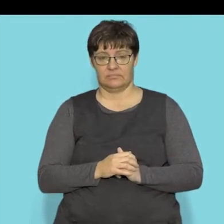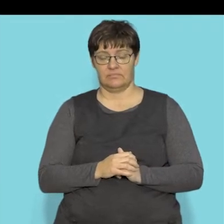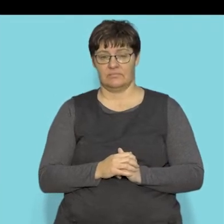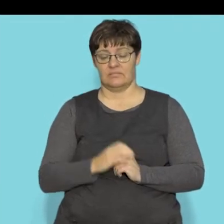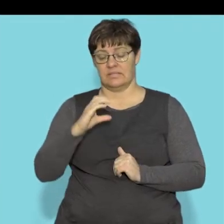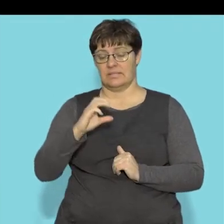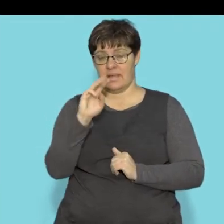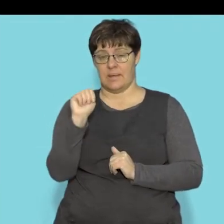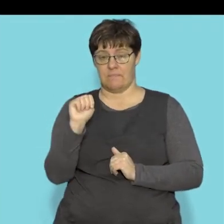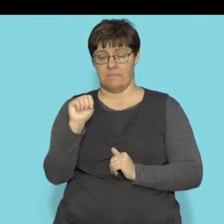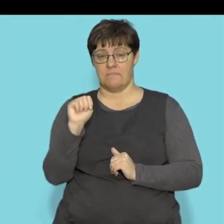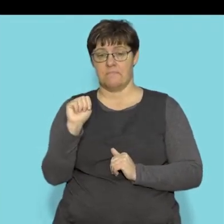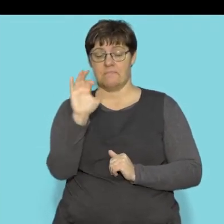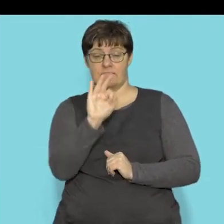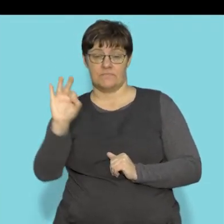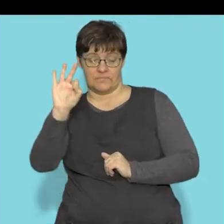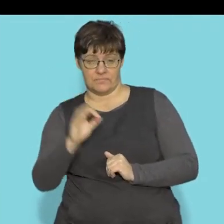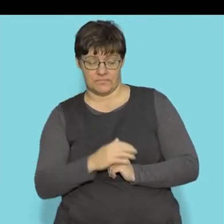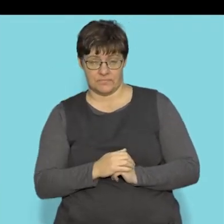1,728.